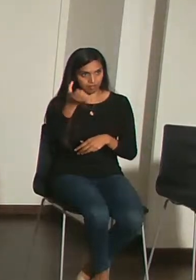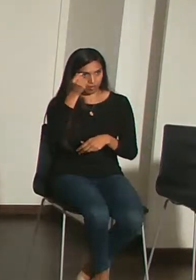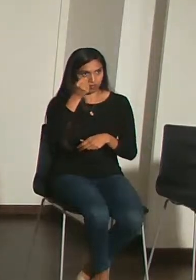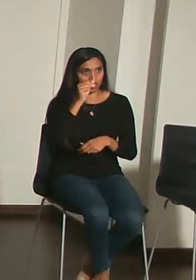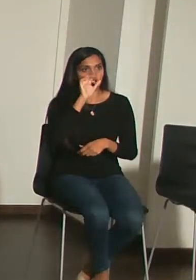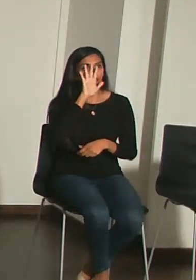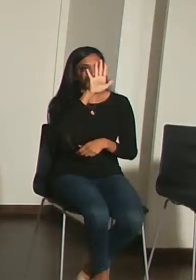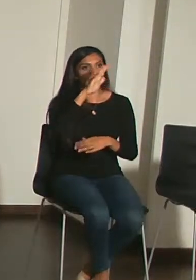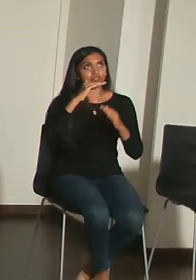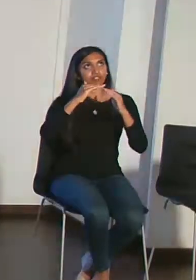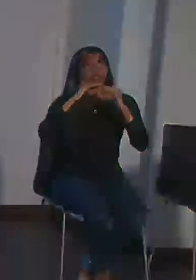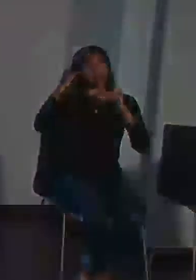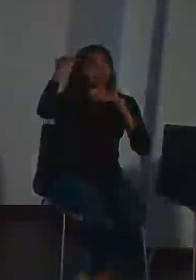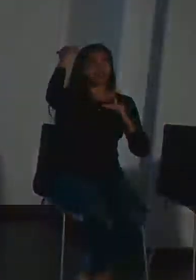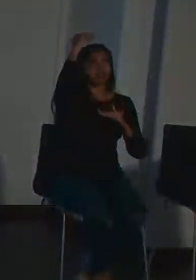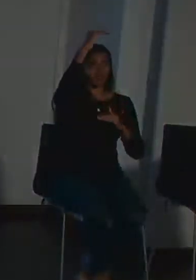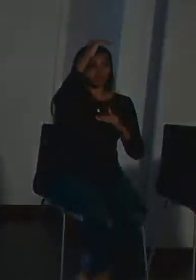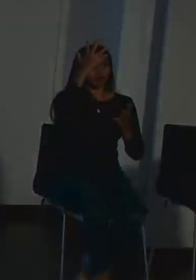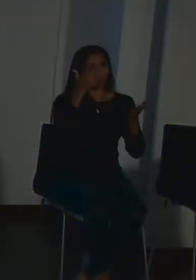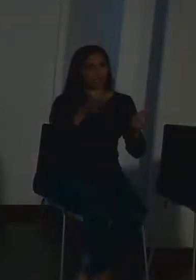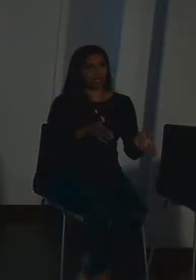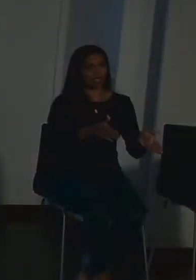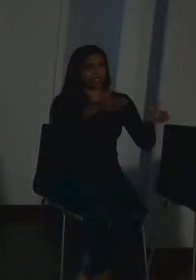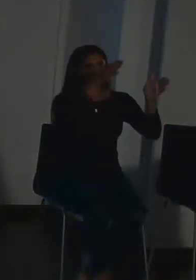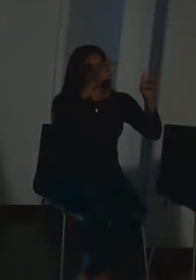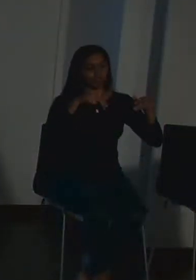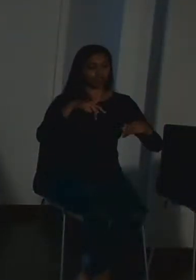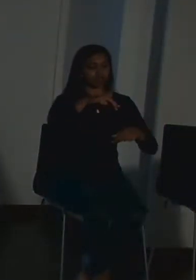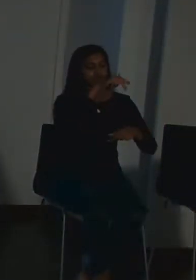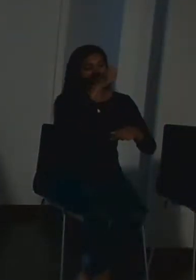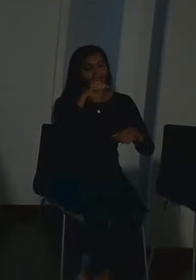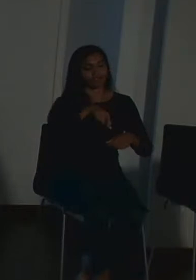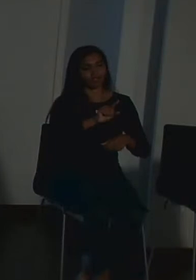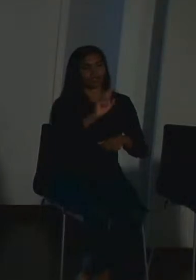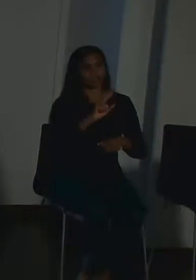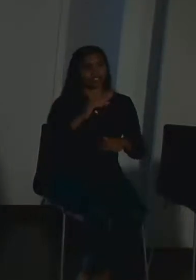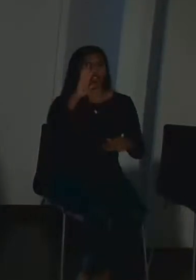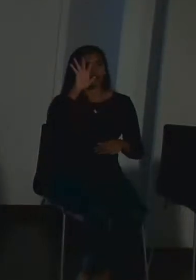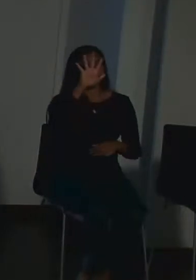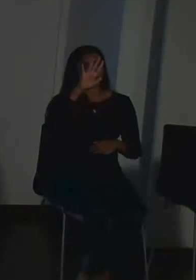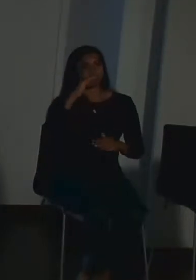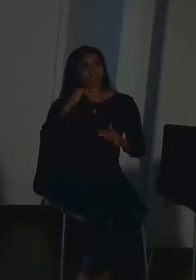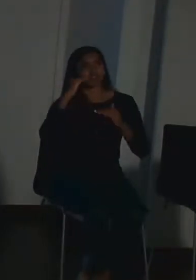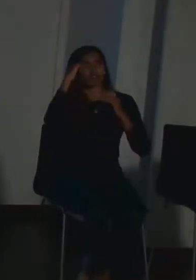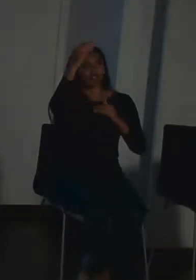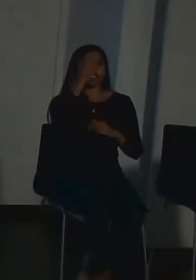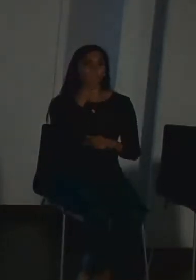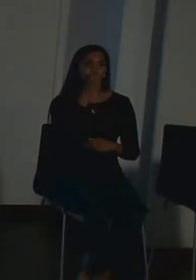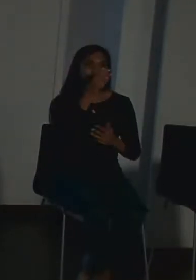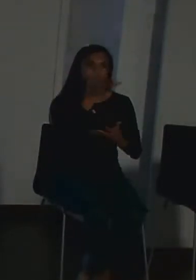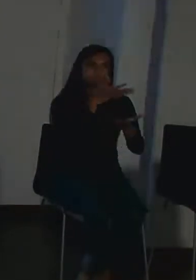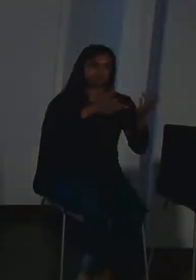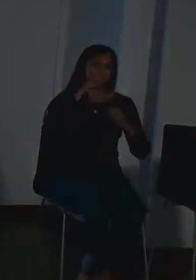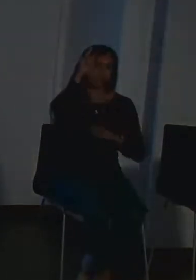fifth floor. You can either take the lift or climb the stairs. Thank you, and see you in an hour.